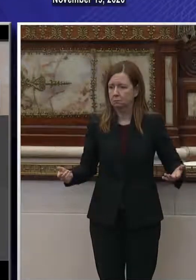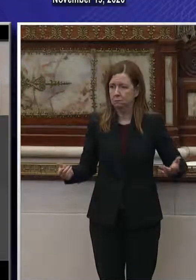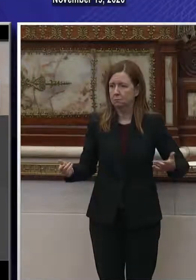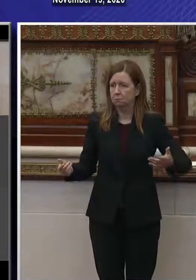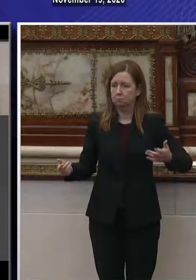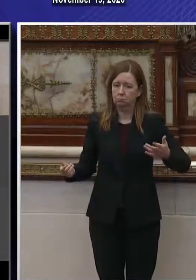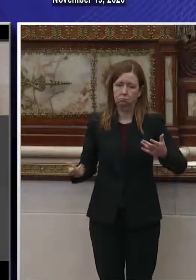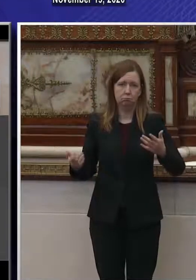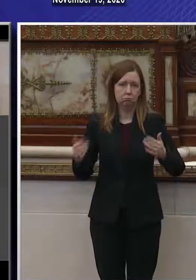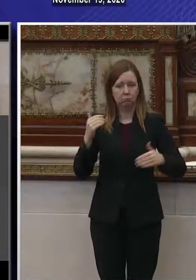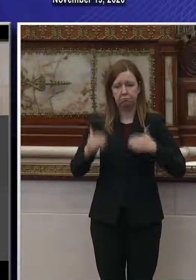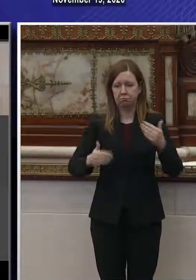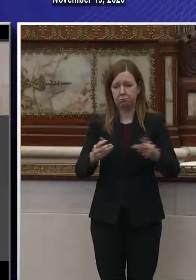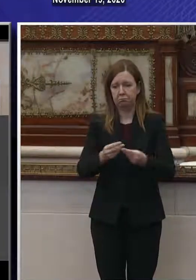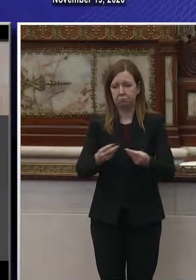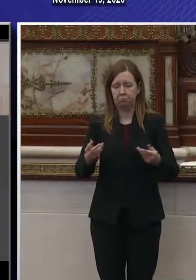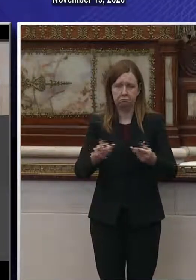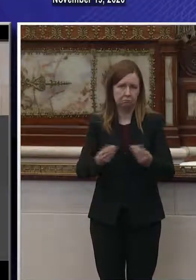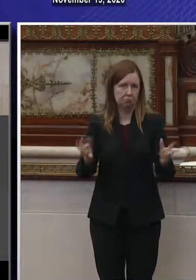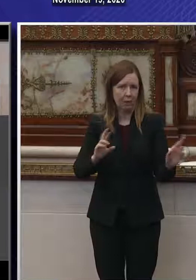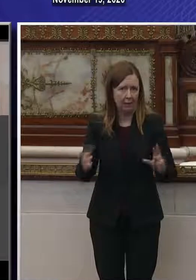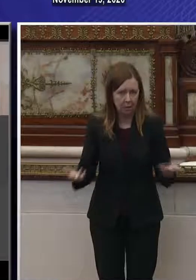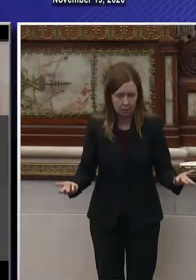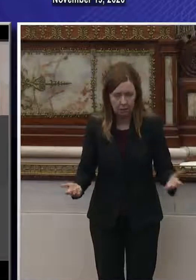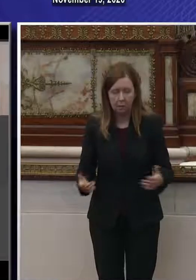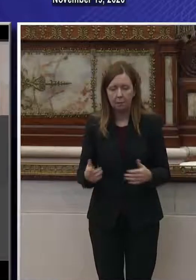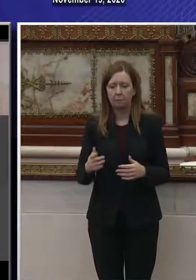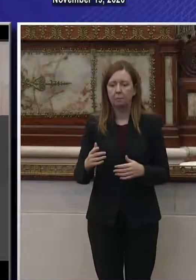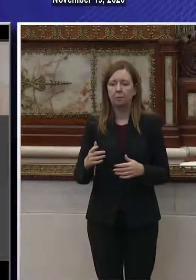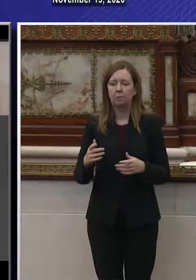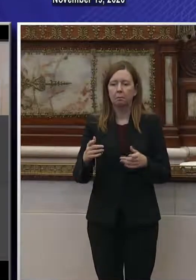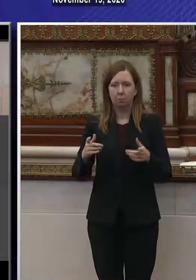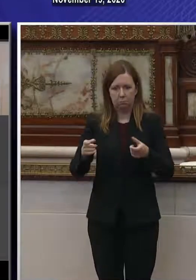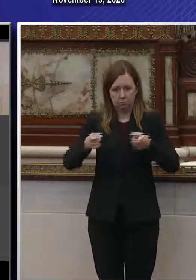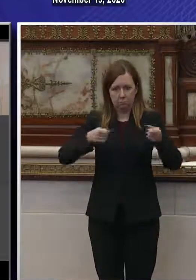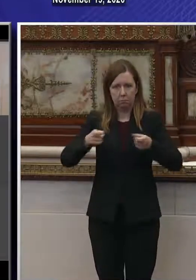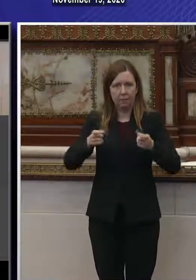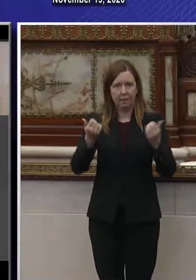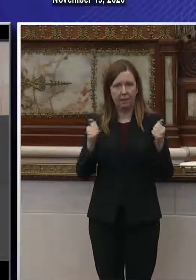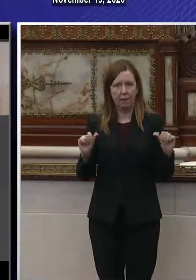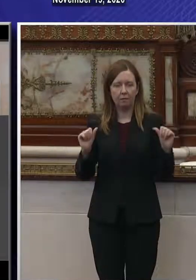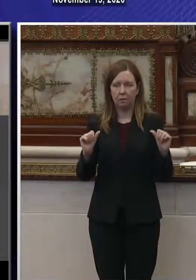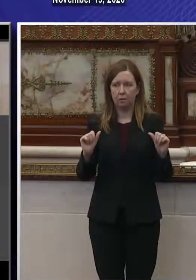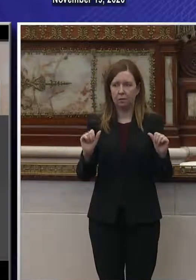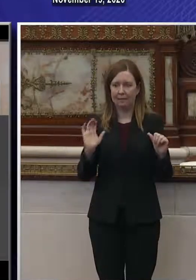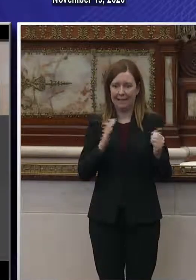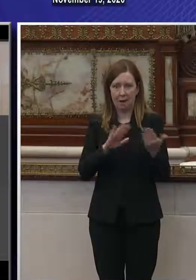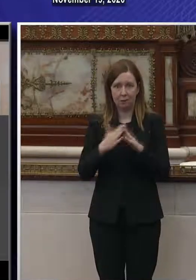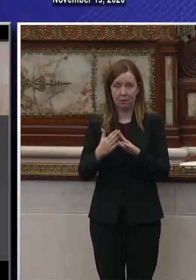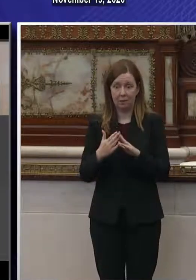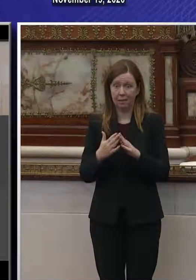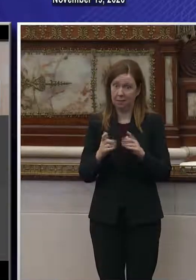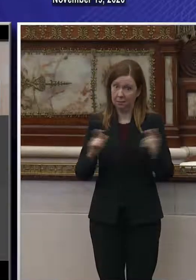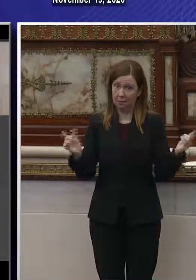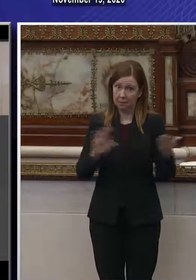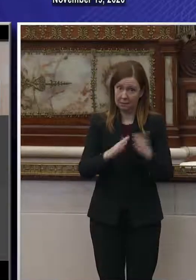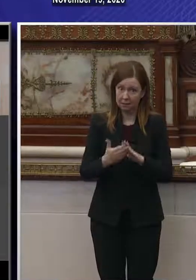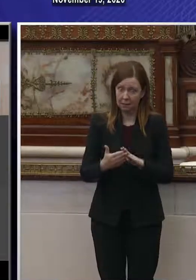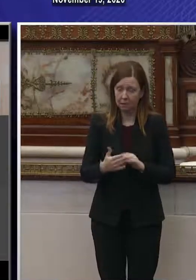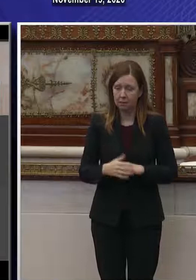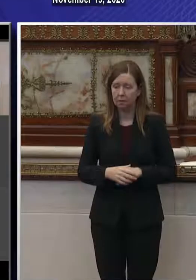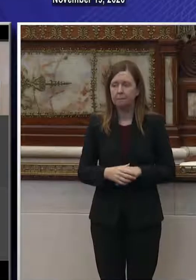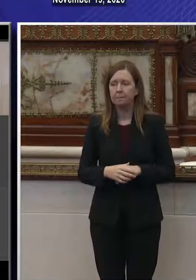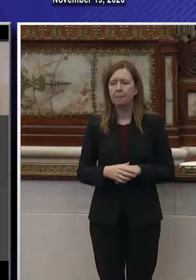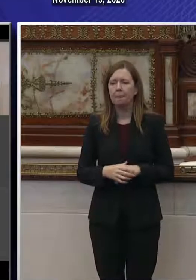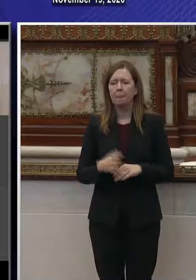is, underway or whatever. A marshaling of this effort in a city of our size, where I think I